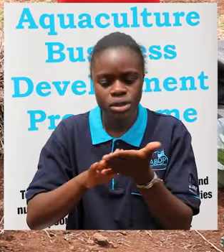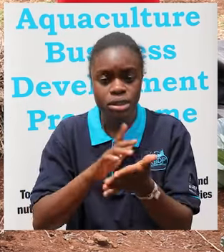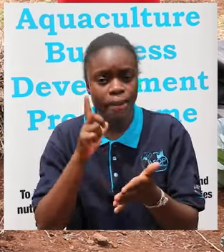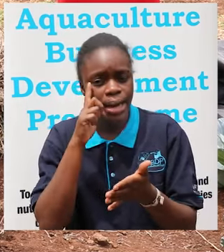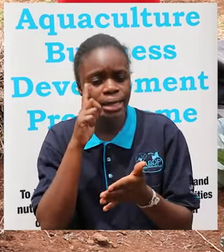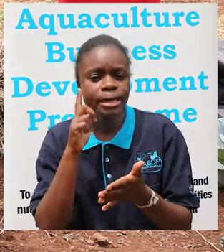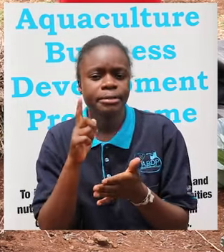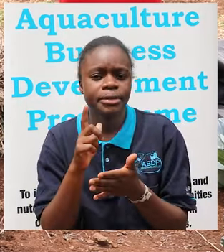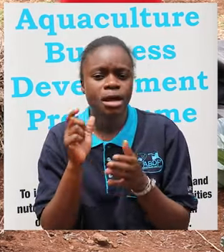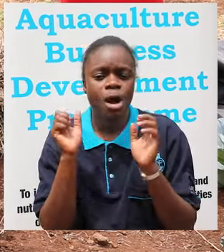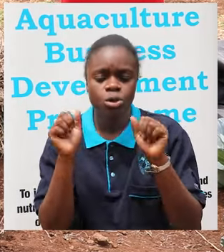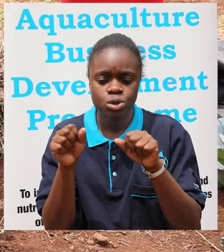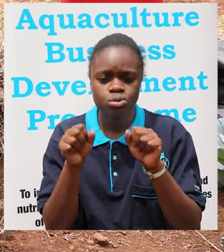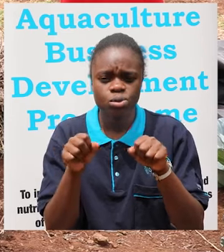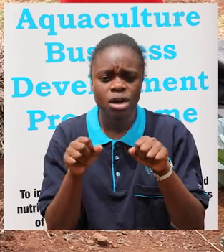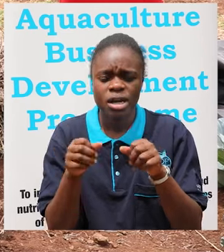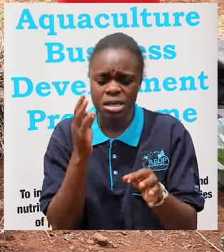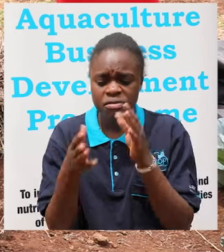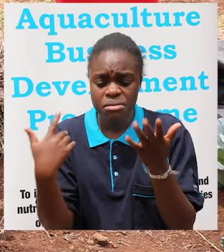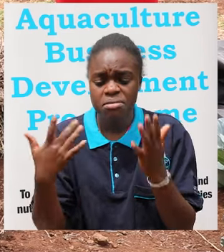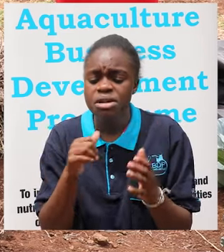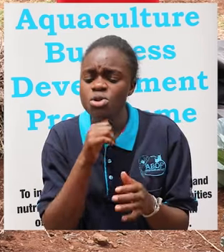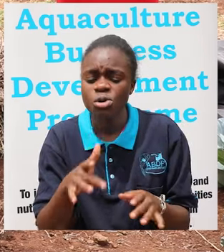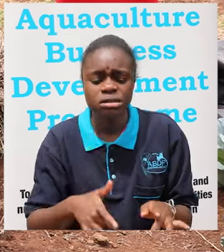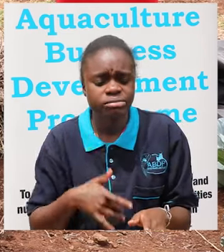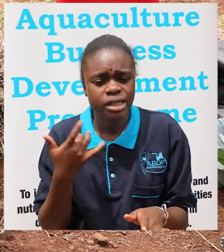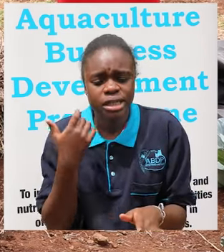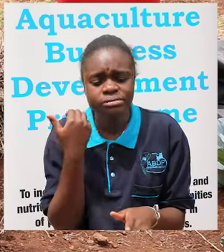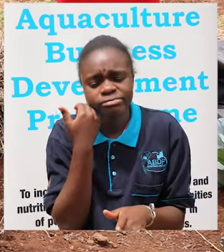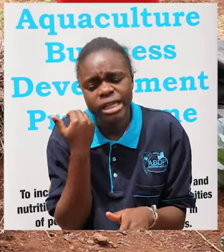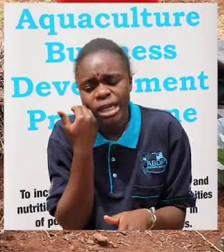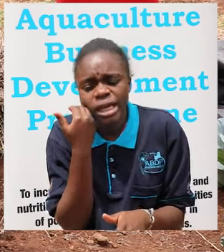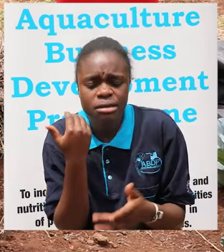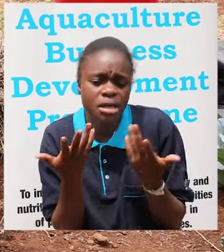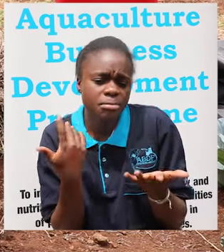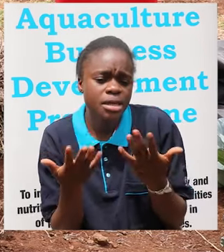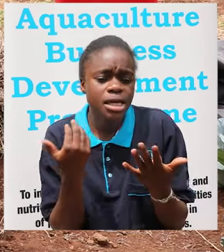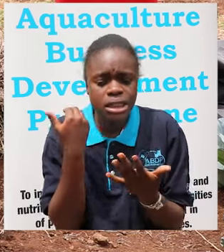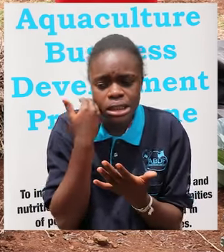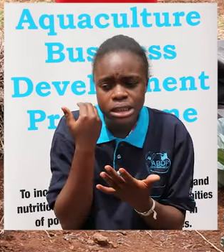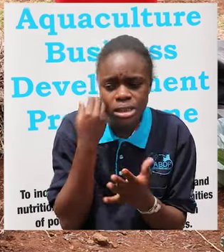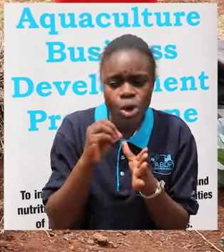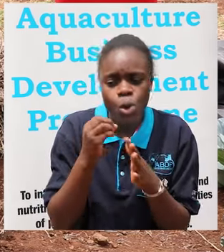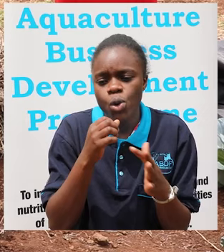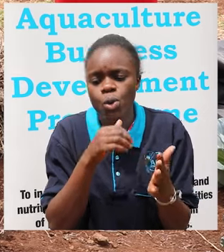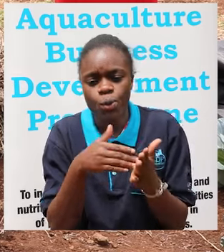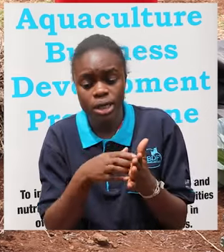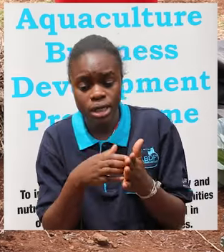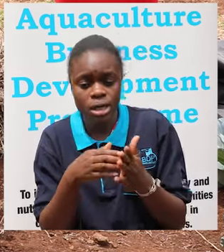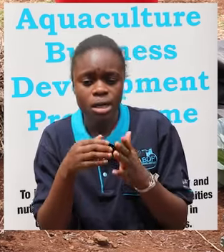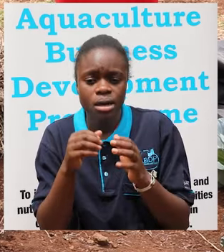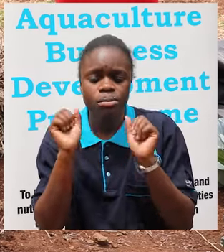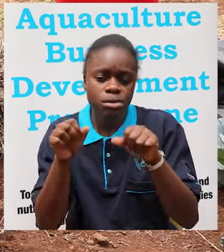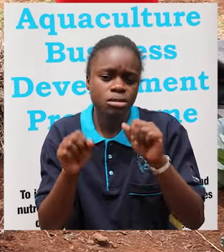a little bit of exercise and you're not even feeling well, this is a place to try and doing some exercise for a moist bed garden. And